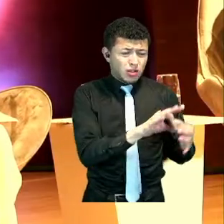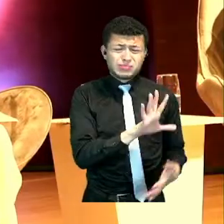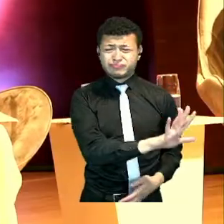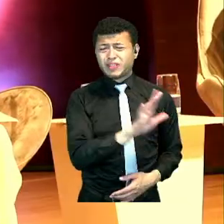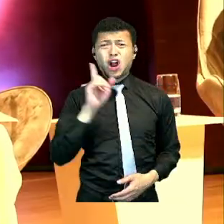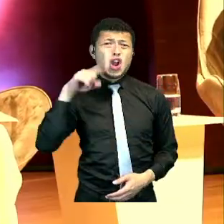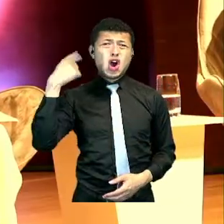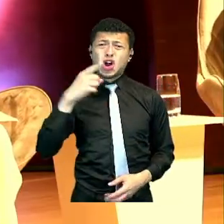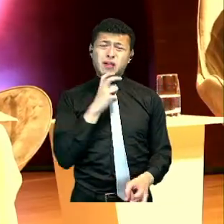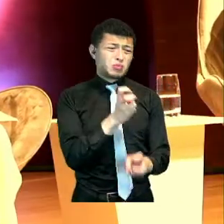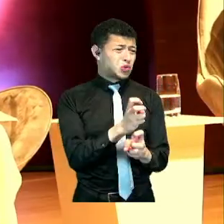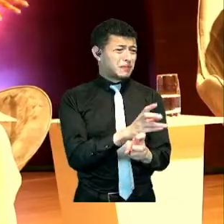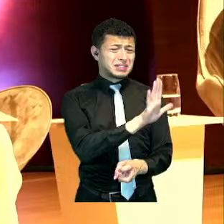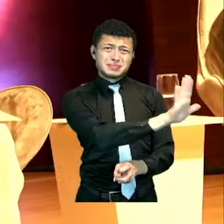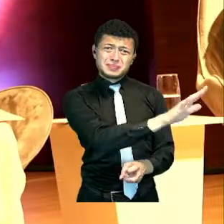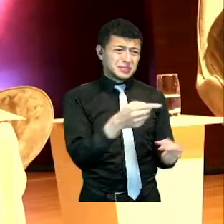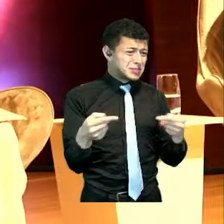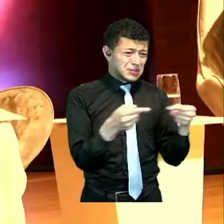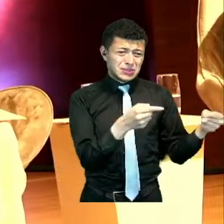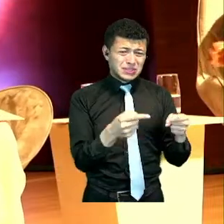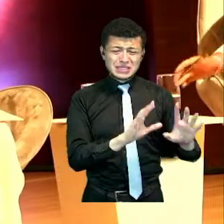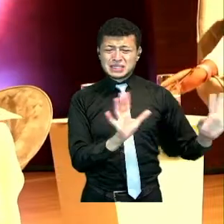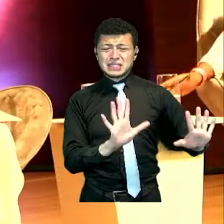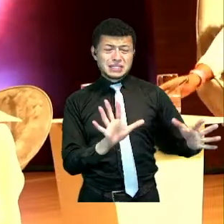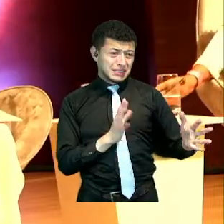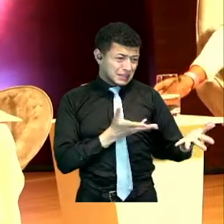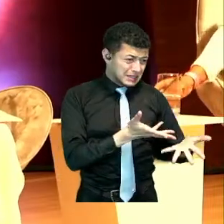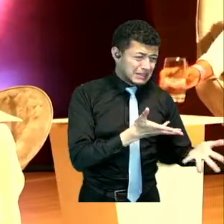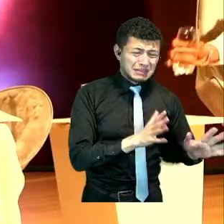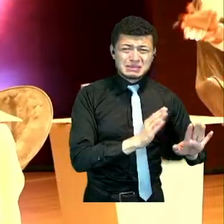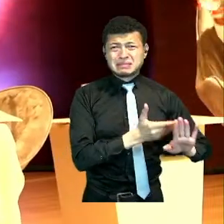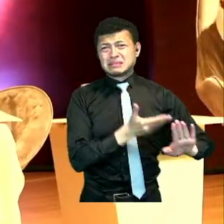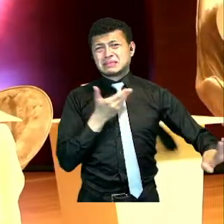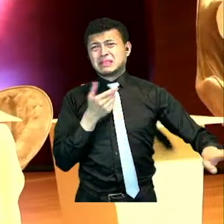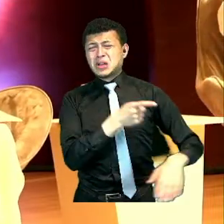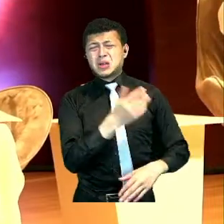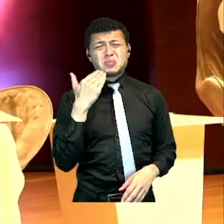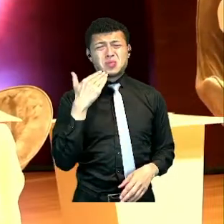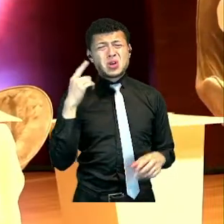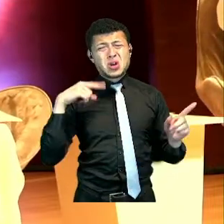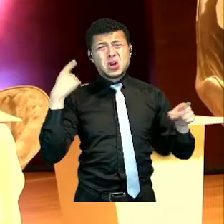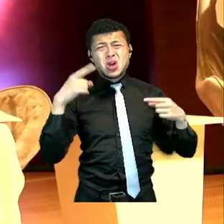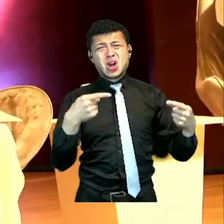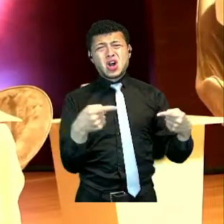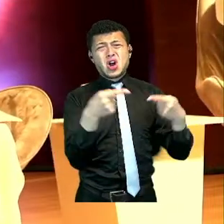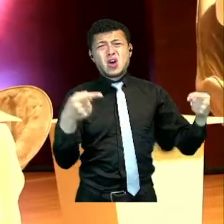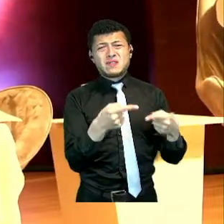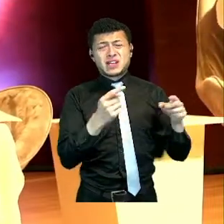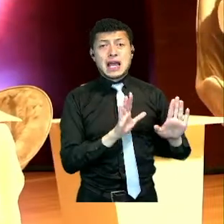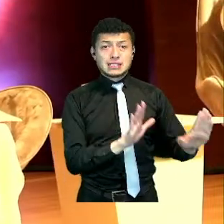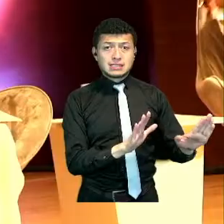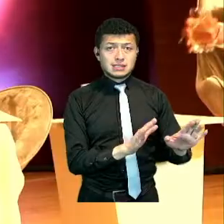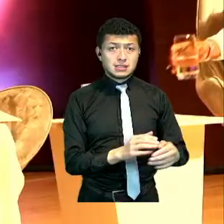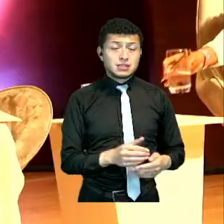crazy women that are trying to organize, to be louder and more conflictive, that got nothing done.